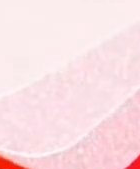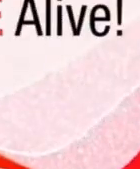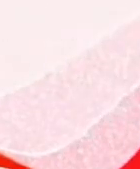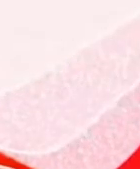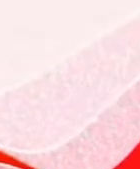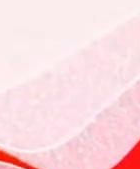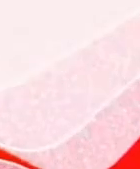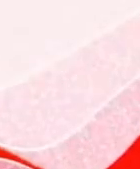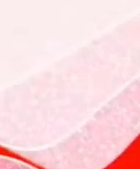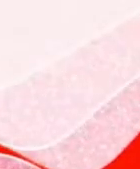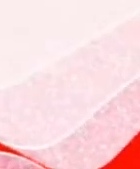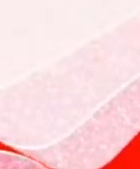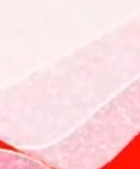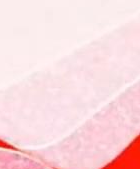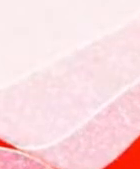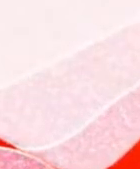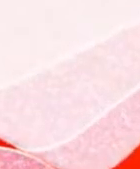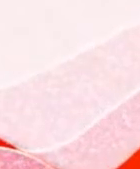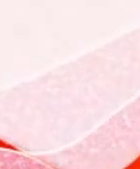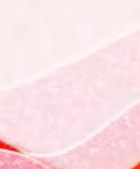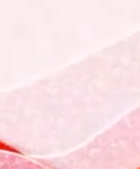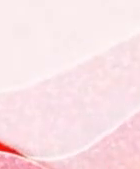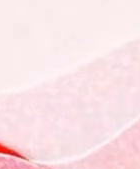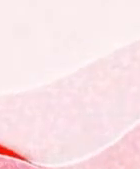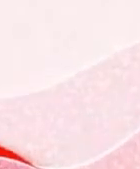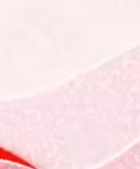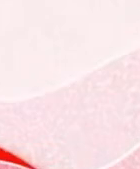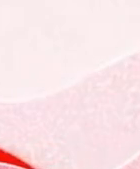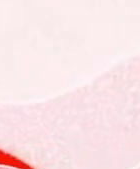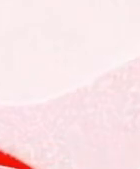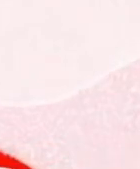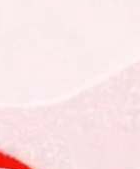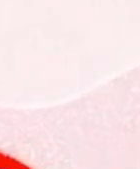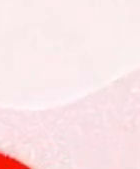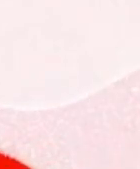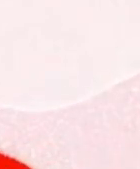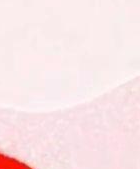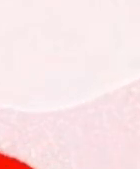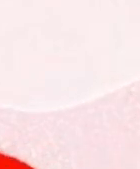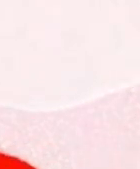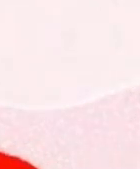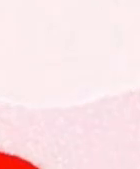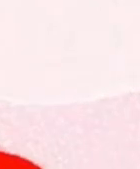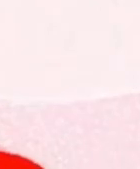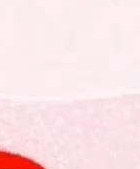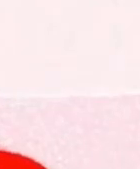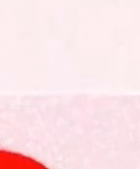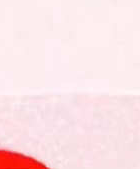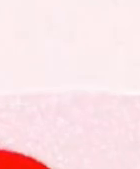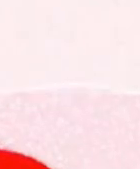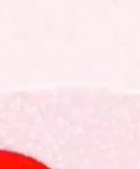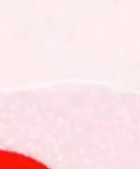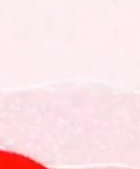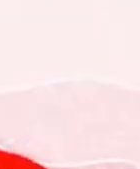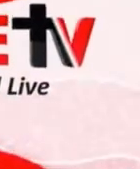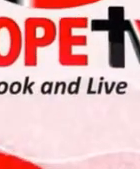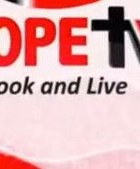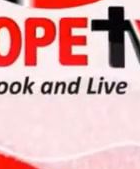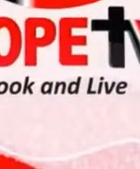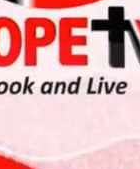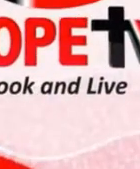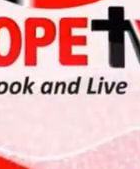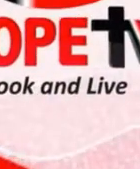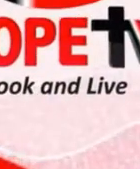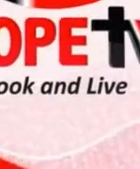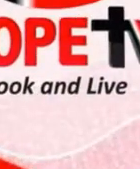Media is running a campaign under Friends of Hope dubbed 100 for 1. Through the campaign, Hope Media is asking Hope FM and Hope TV listeners and